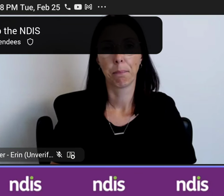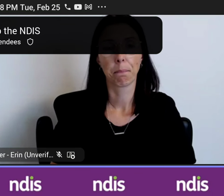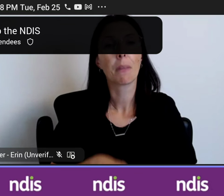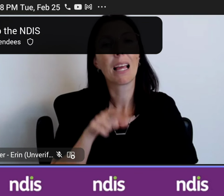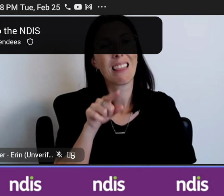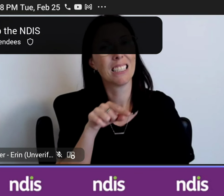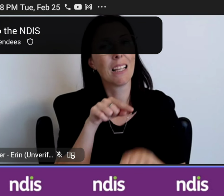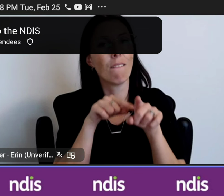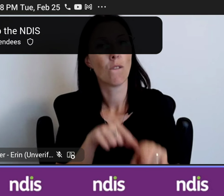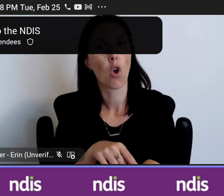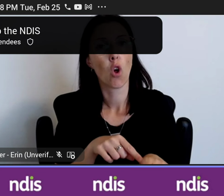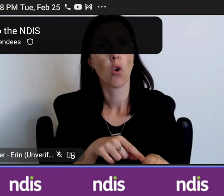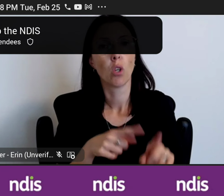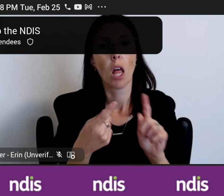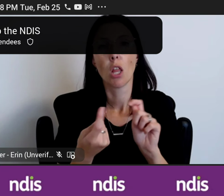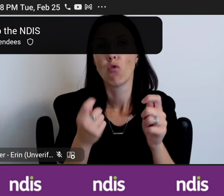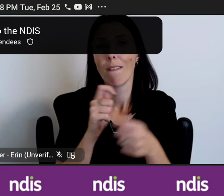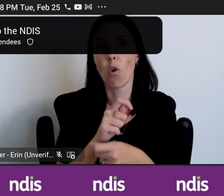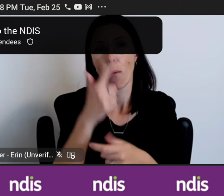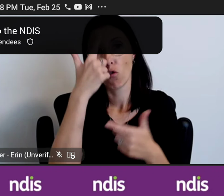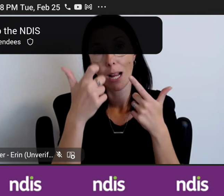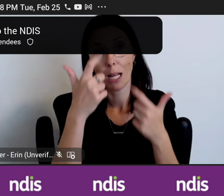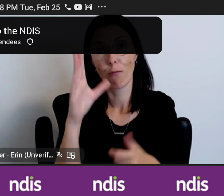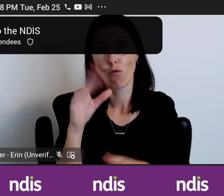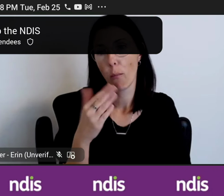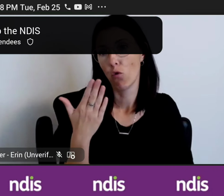recommended by the recent NDIS review.